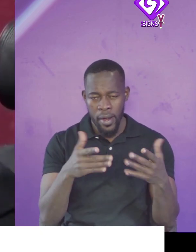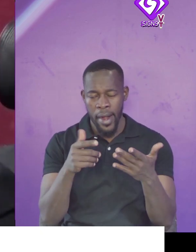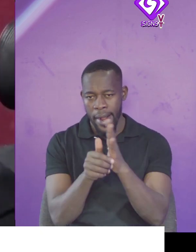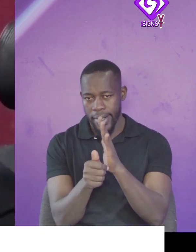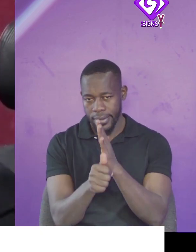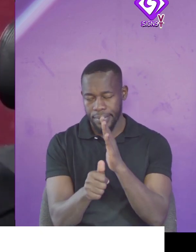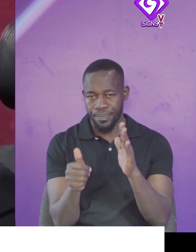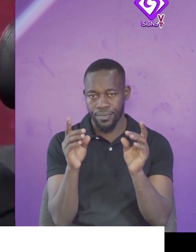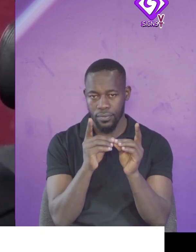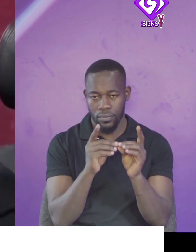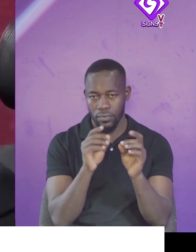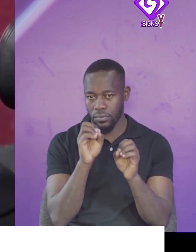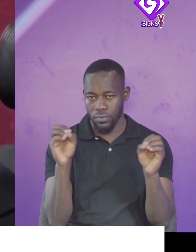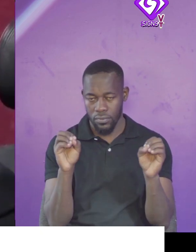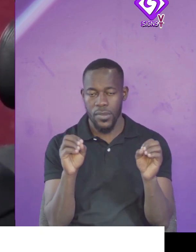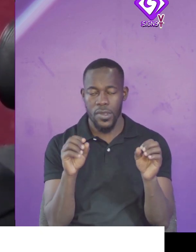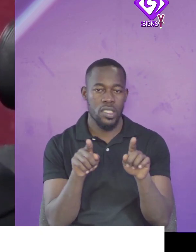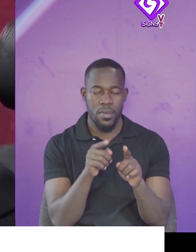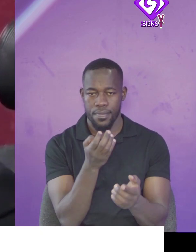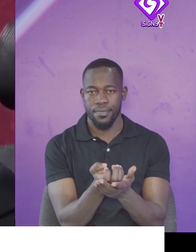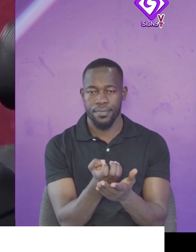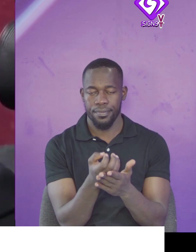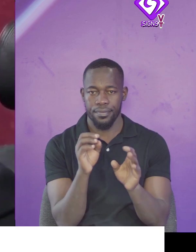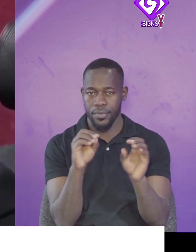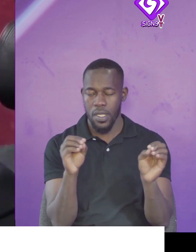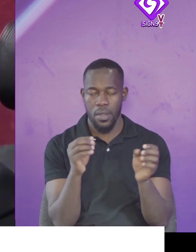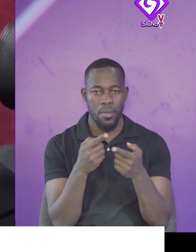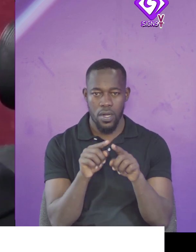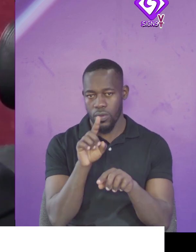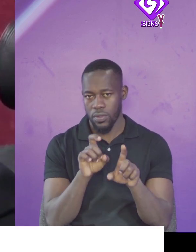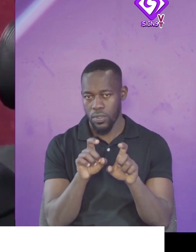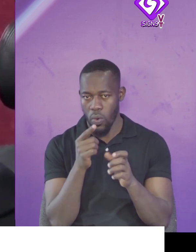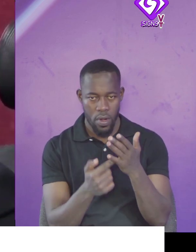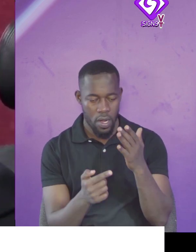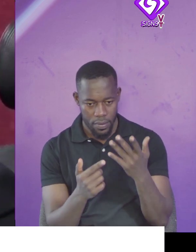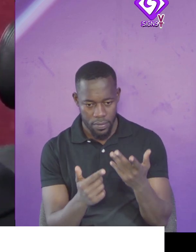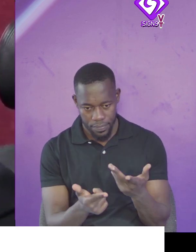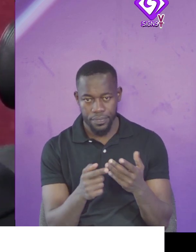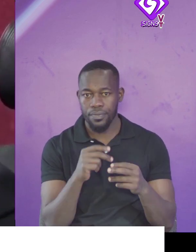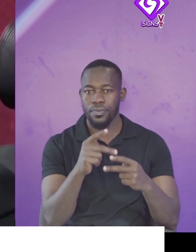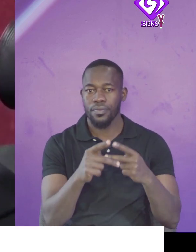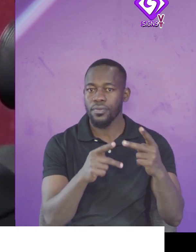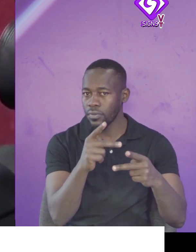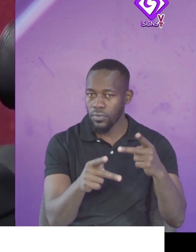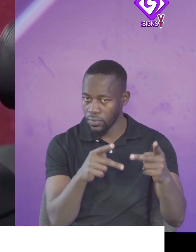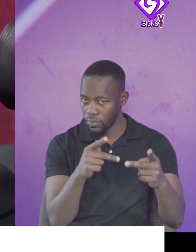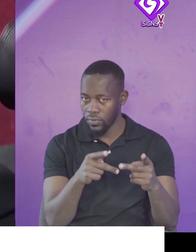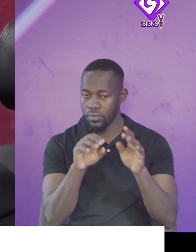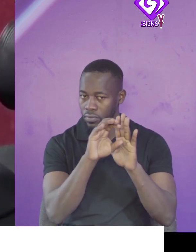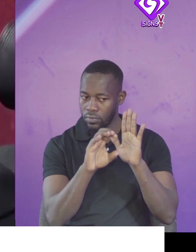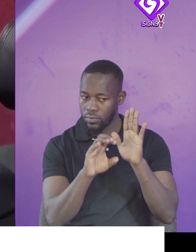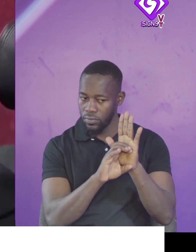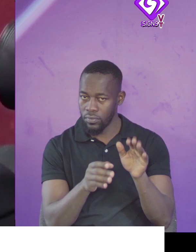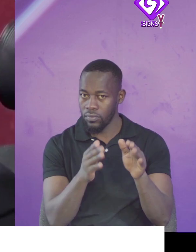the evidence, we are unable to satisfy ourselves on the question of whether the conduct complained of constituted what is referred to as deemed resignation